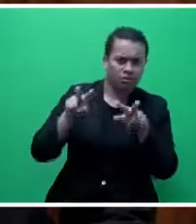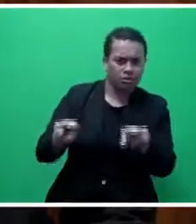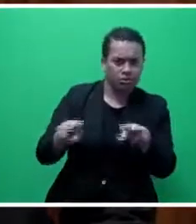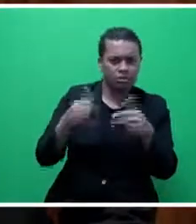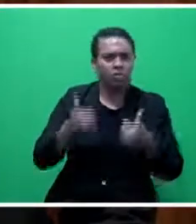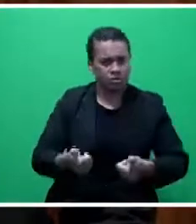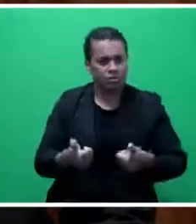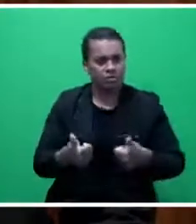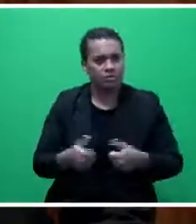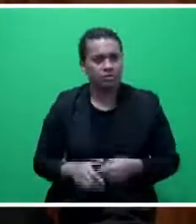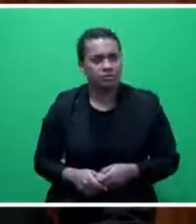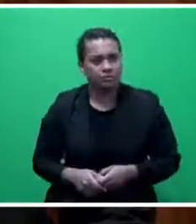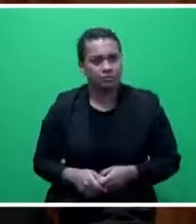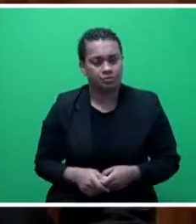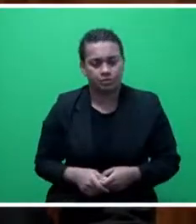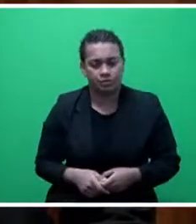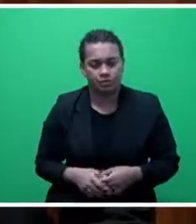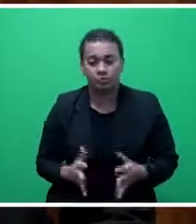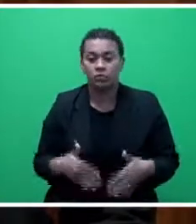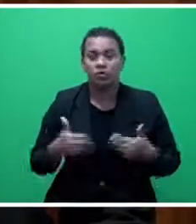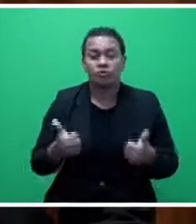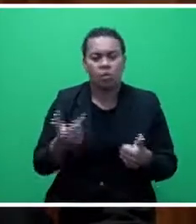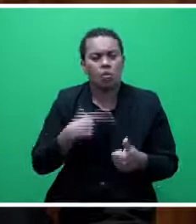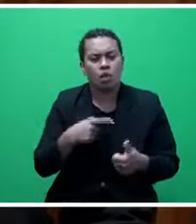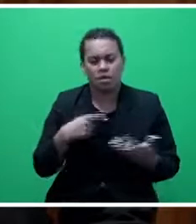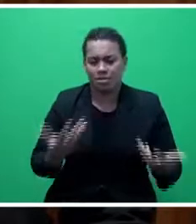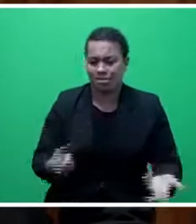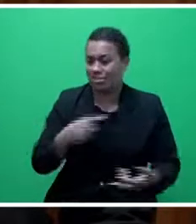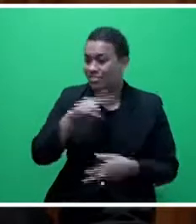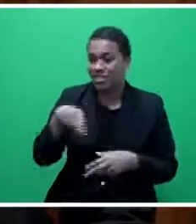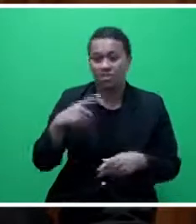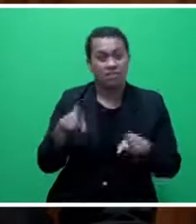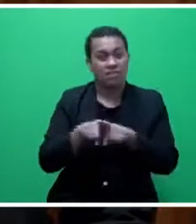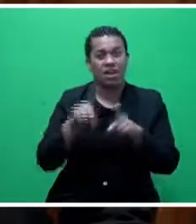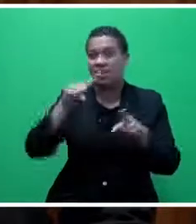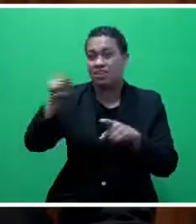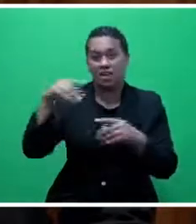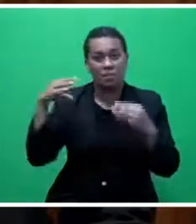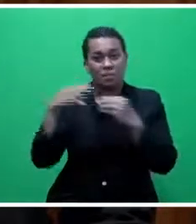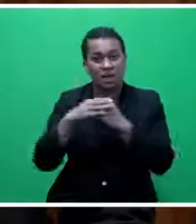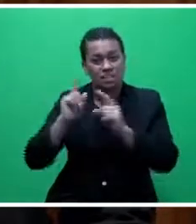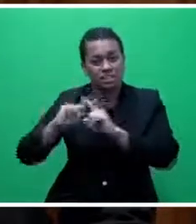by extension, that gives the confidence to the banks to